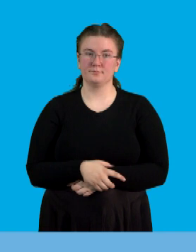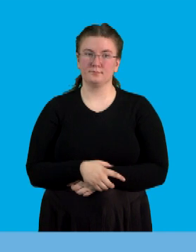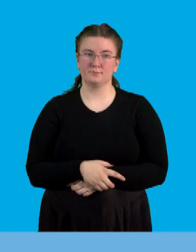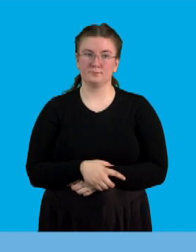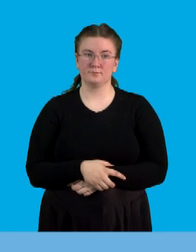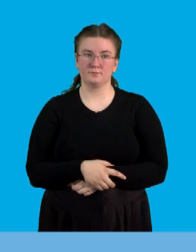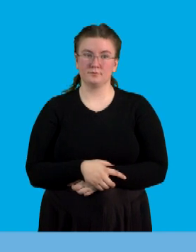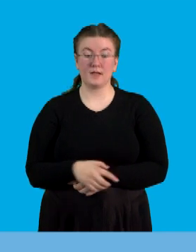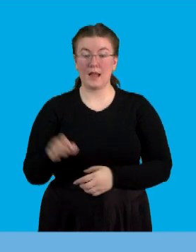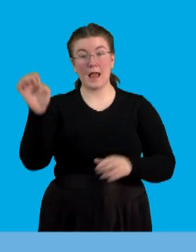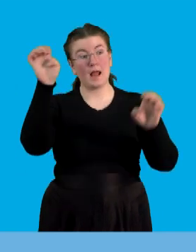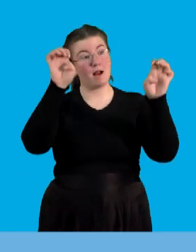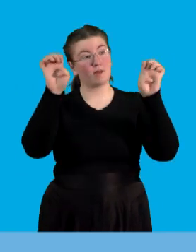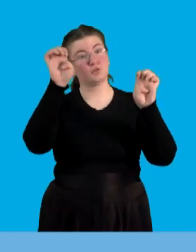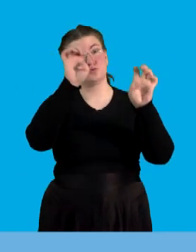So the flow,